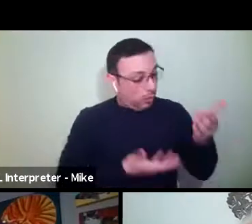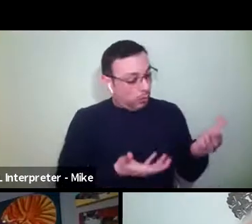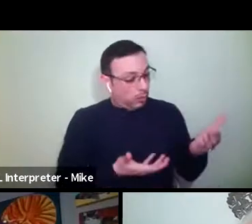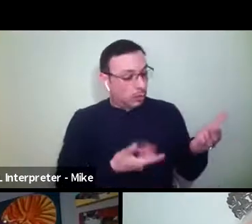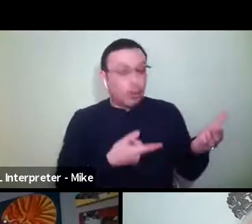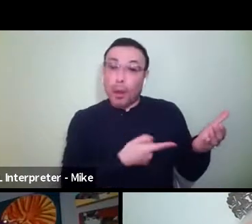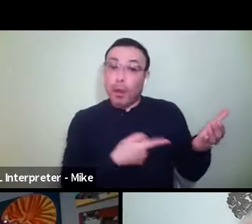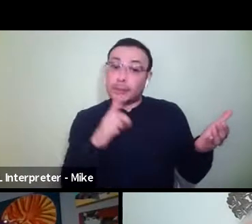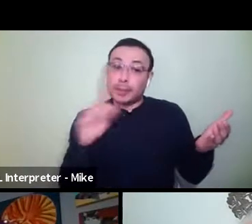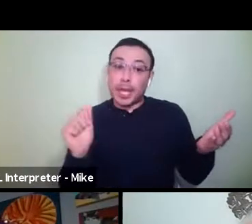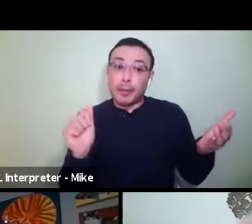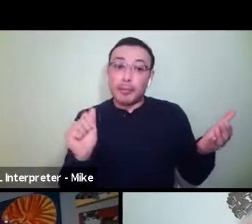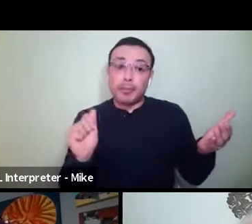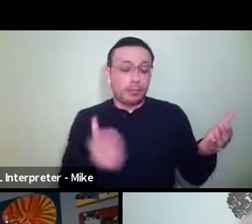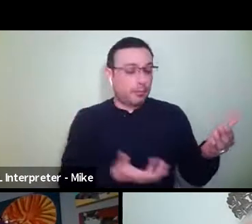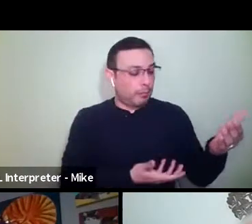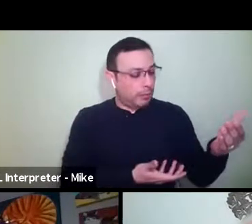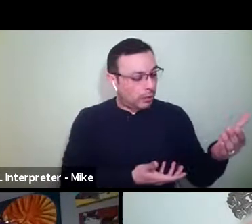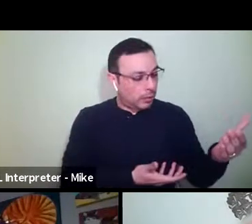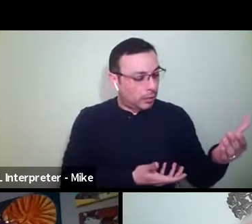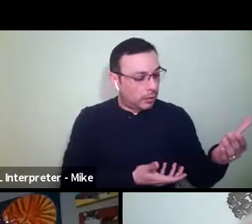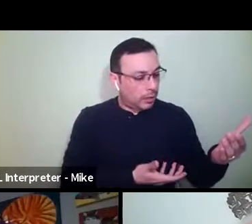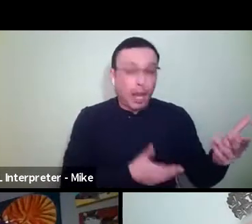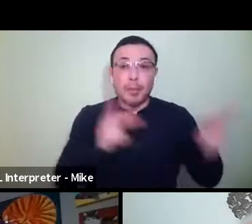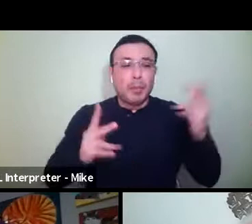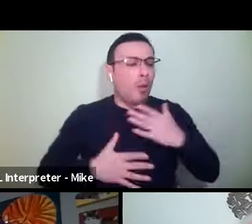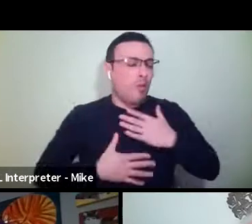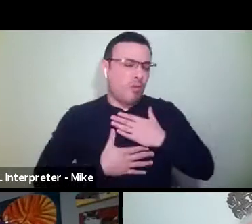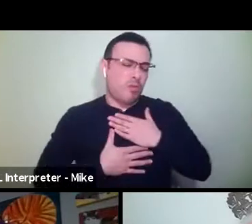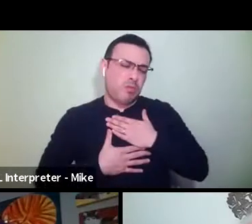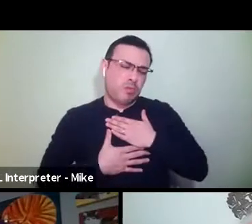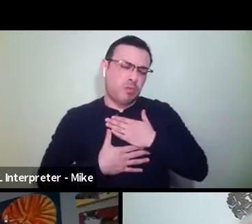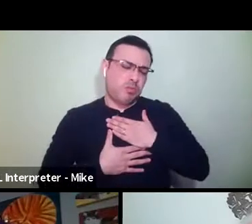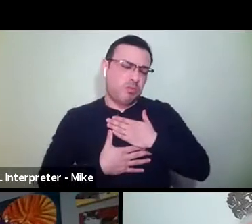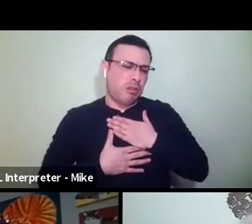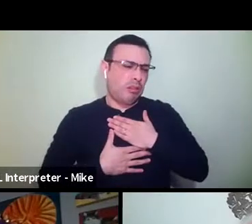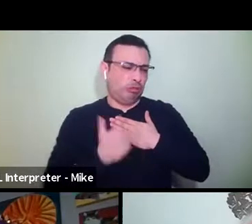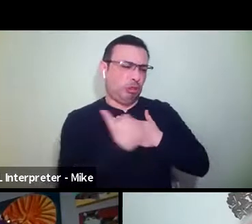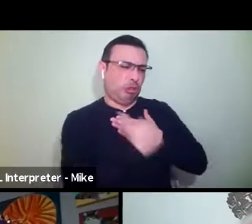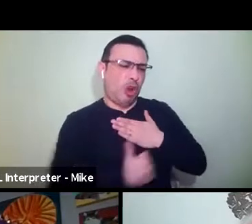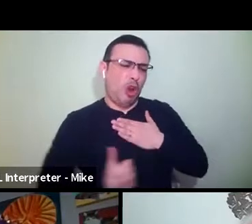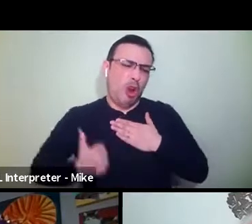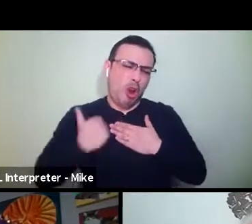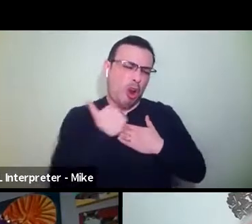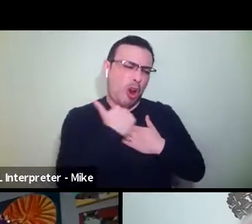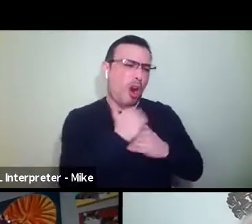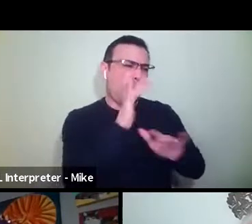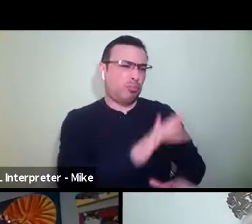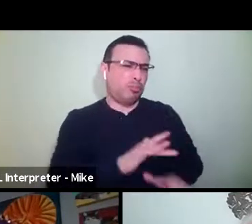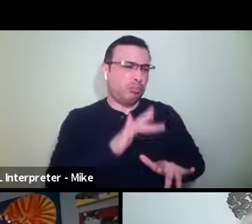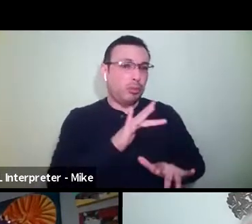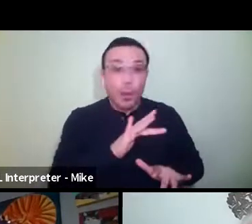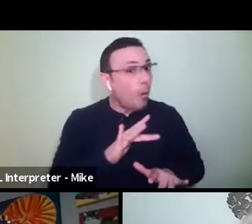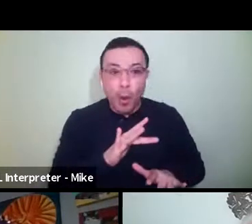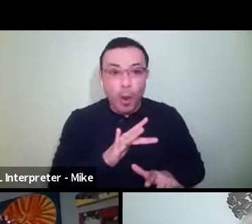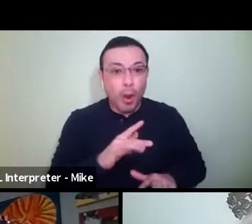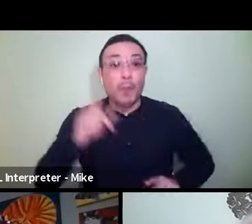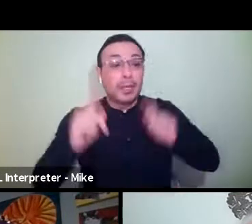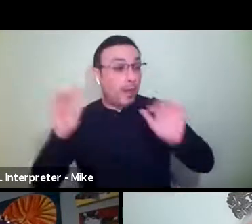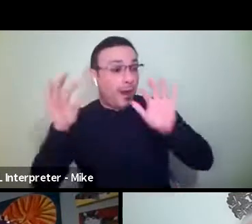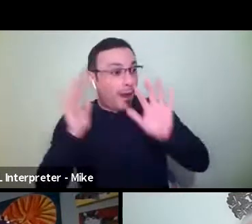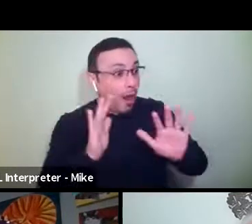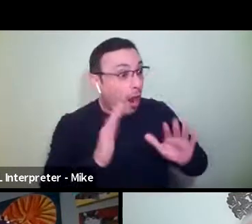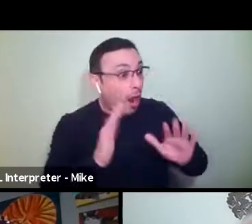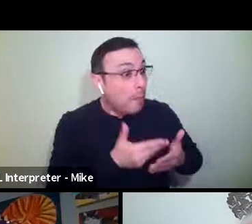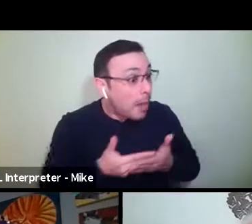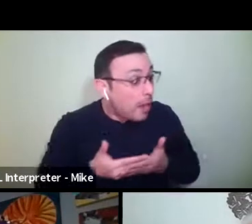the parents, say, that is absolutely incredible. You know, you are so fortunate to have given birth to a disabled child, because